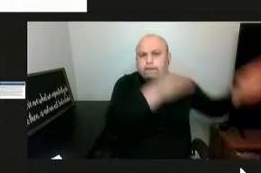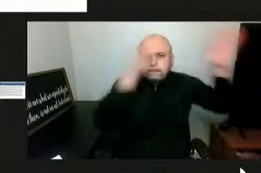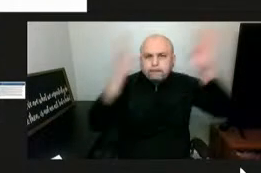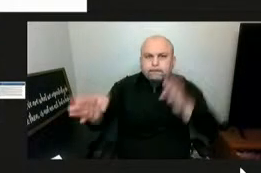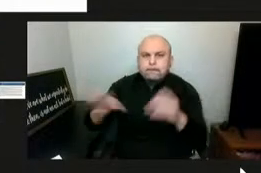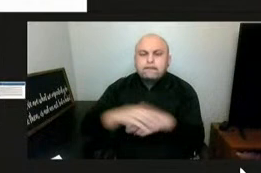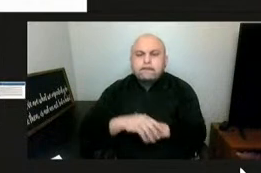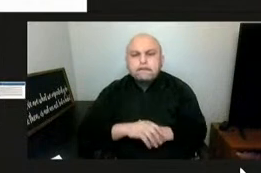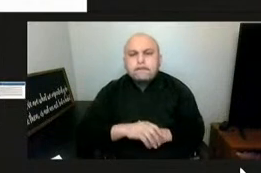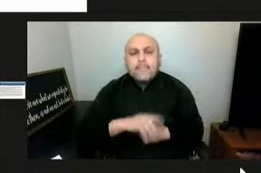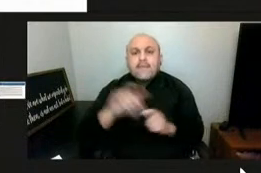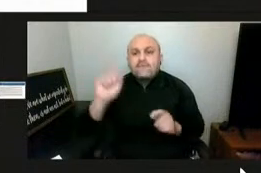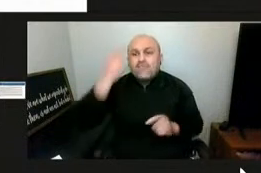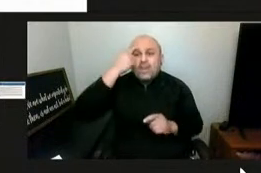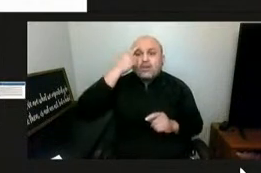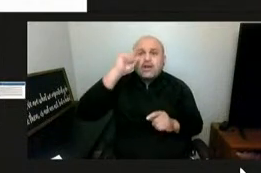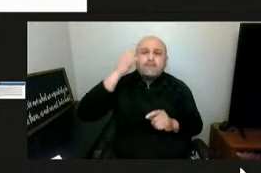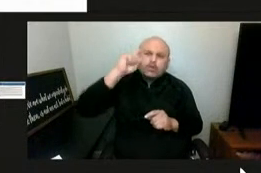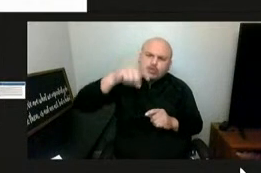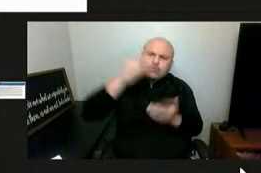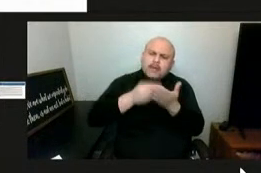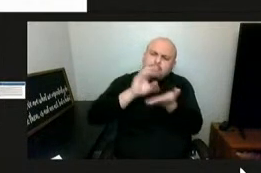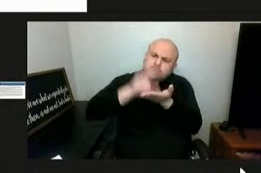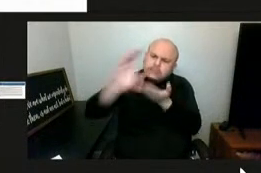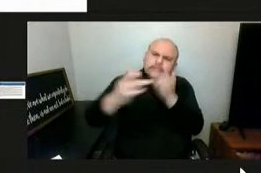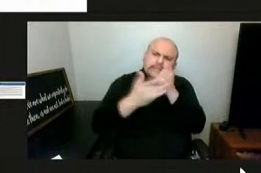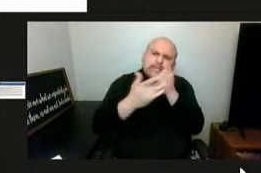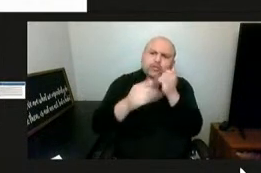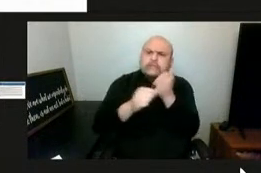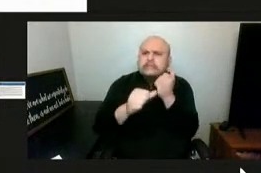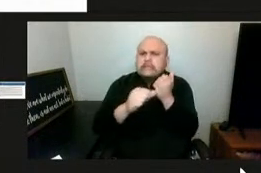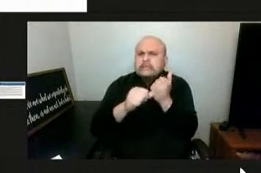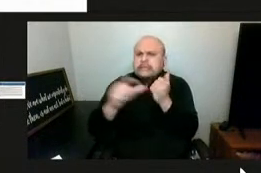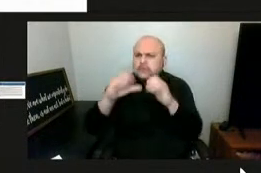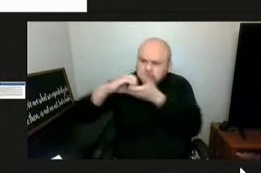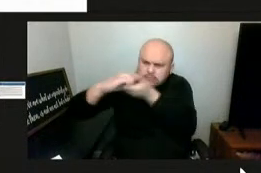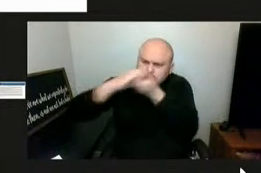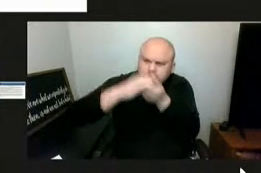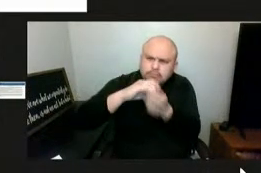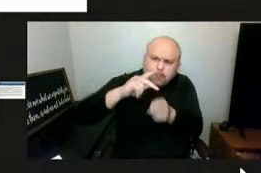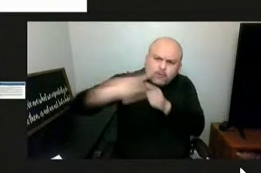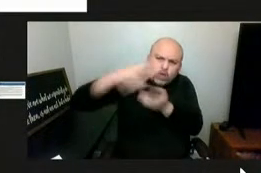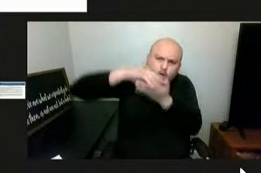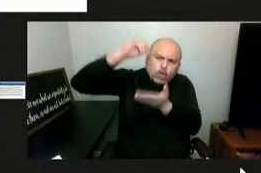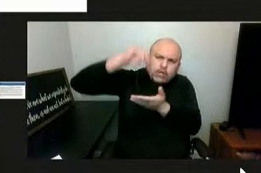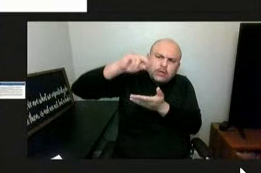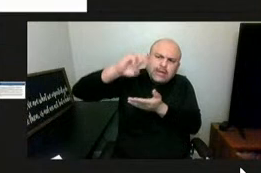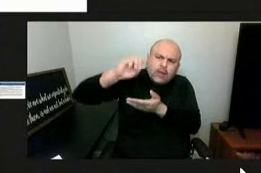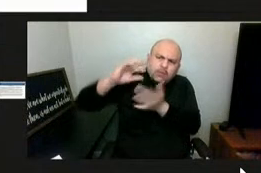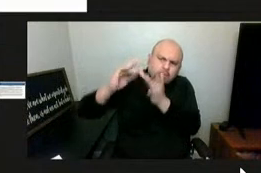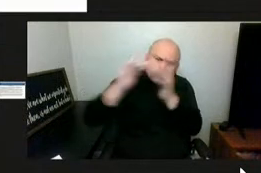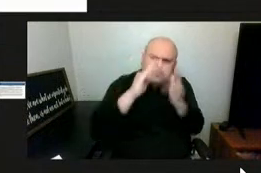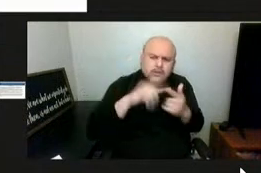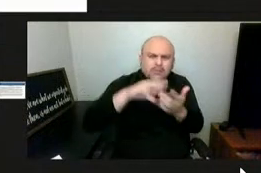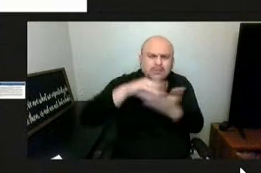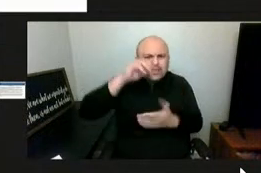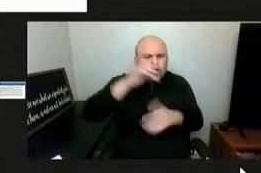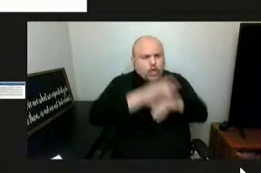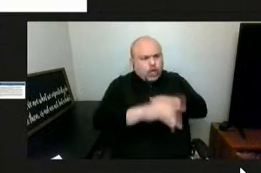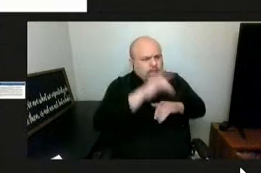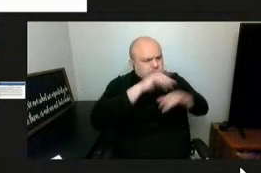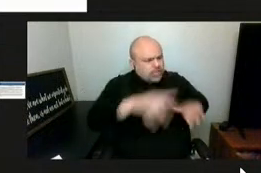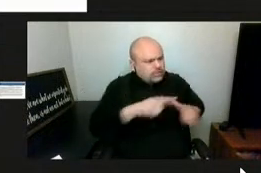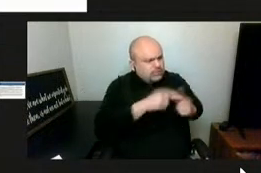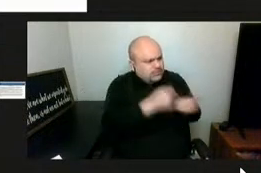The federal government should also fund a technical assistance collaborative and professional learning network, again, to support our early childhood learning, care, and development